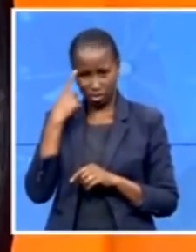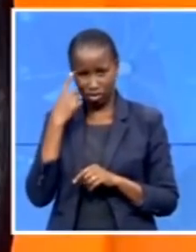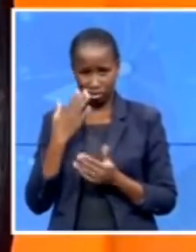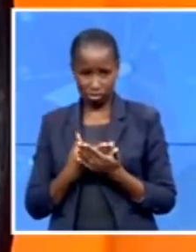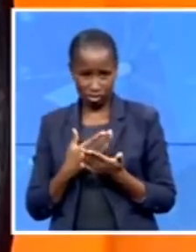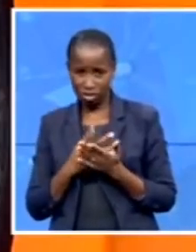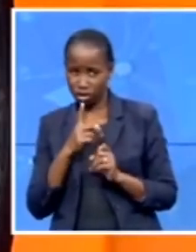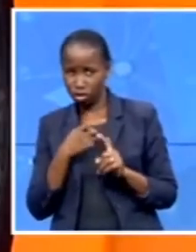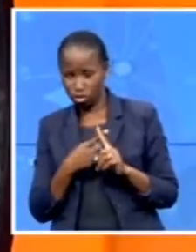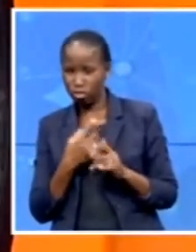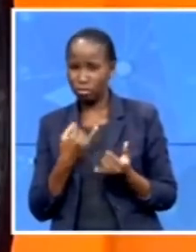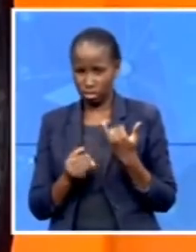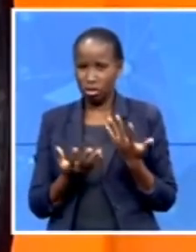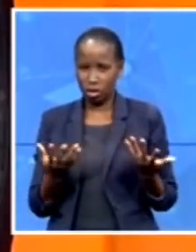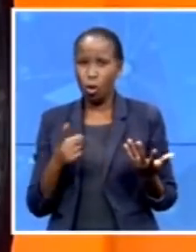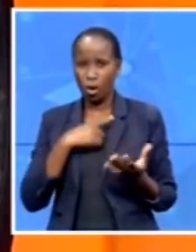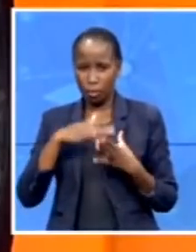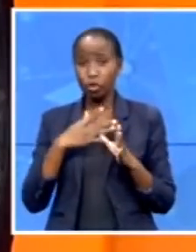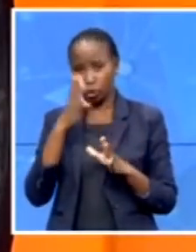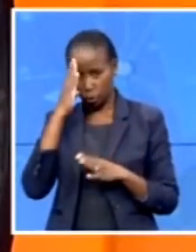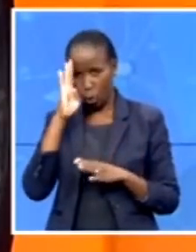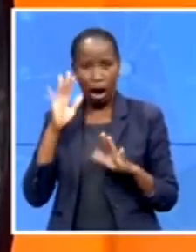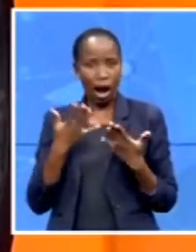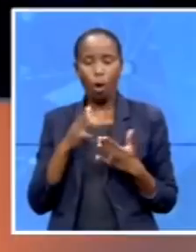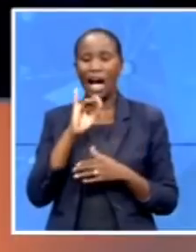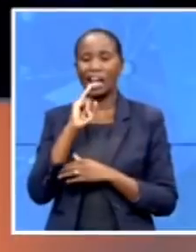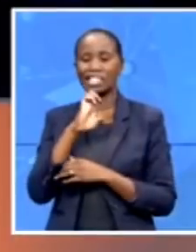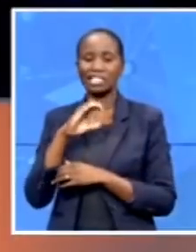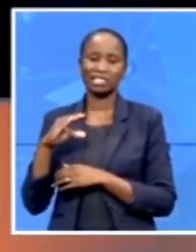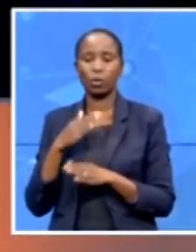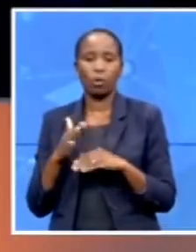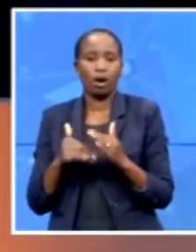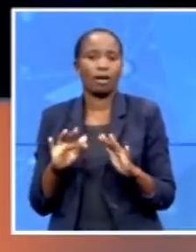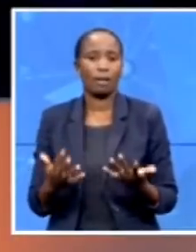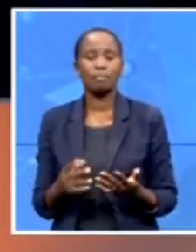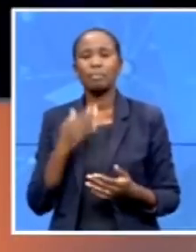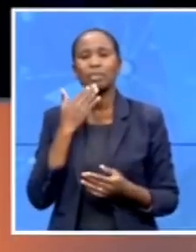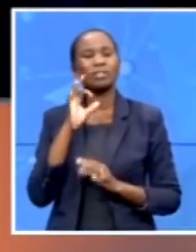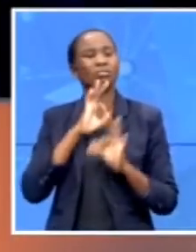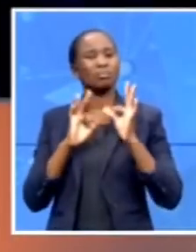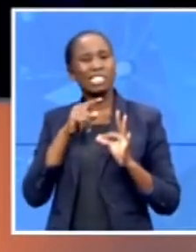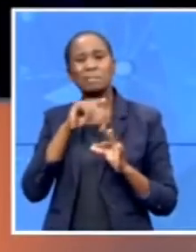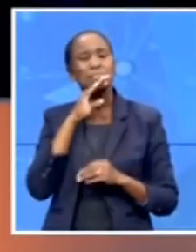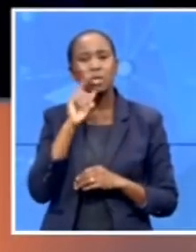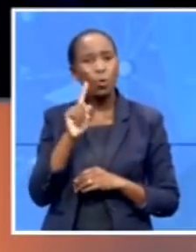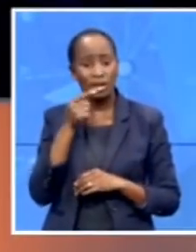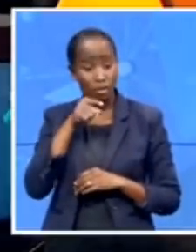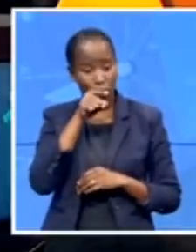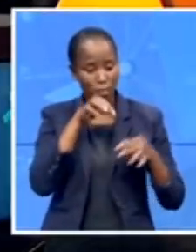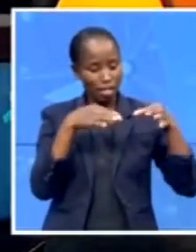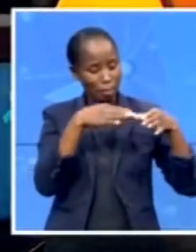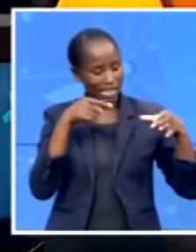the IEC. Speak to us about what this essentially means for this particular party. Thank you very much for having